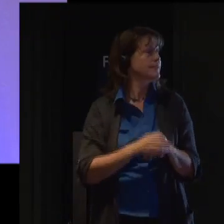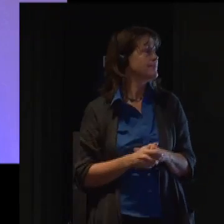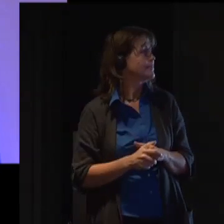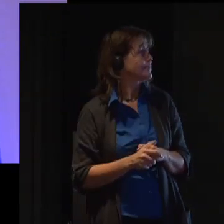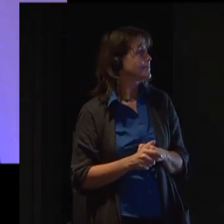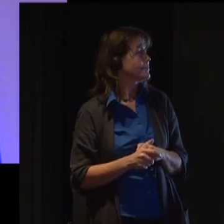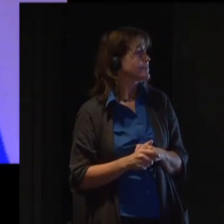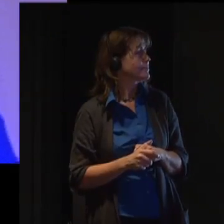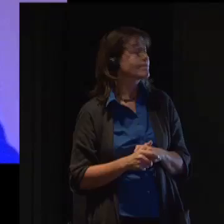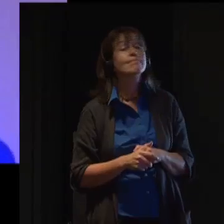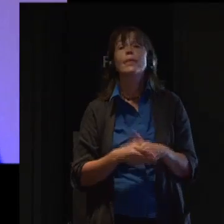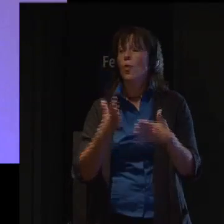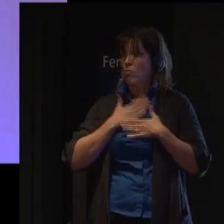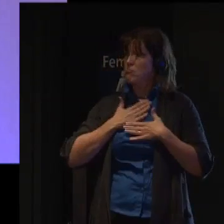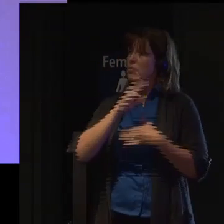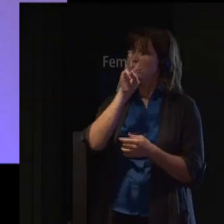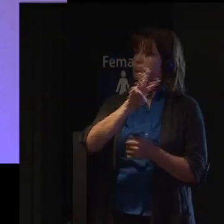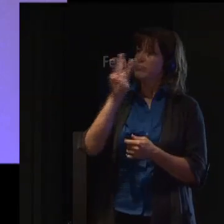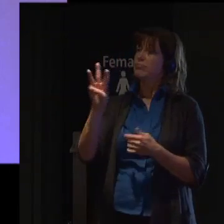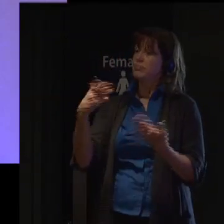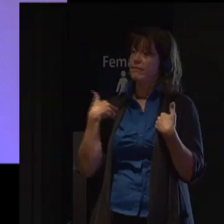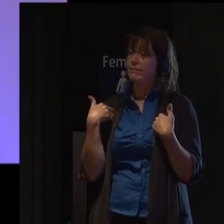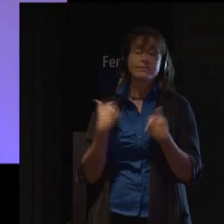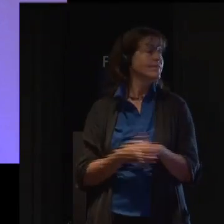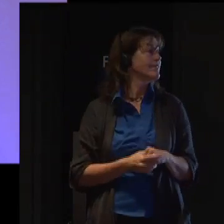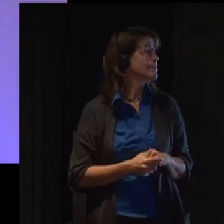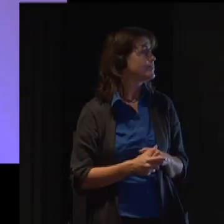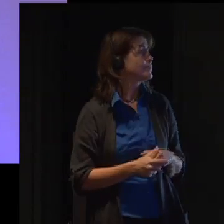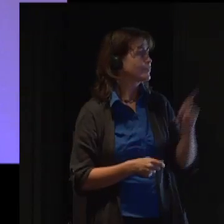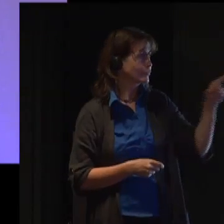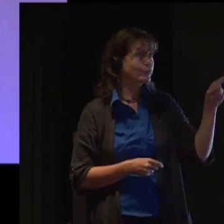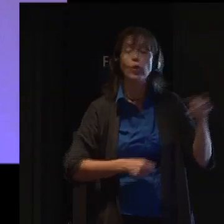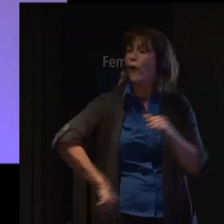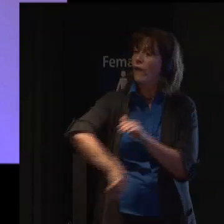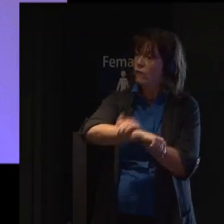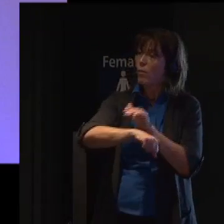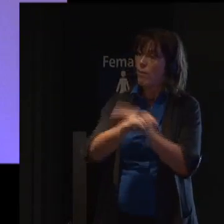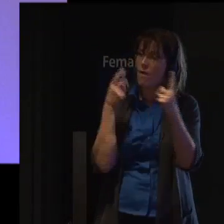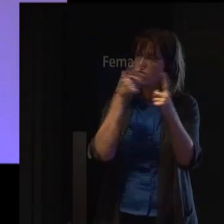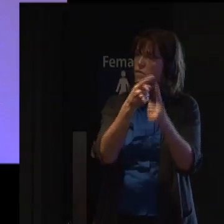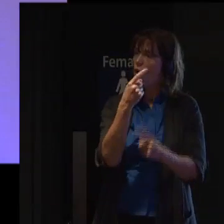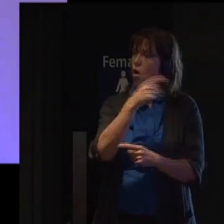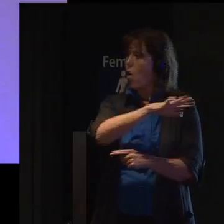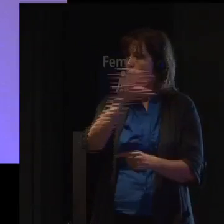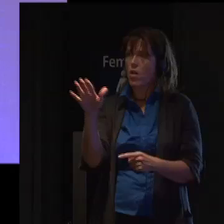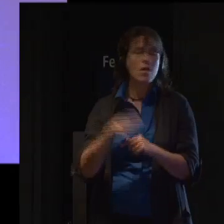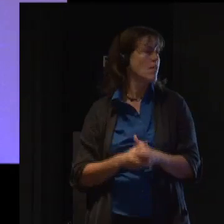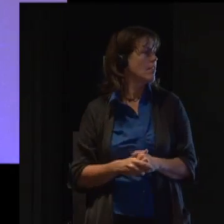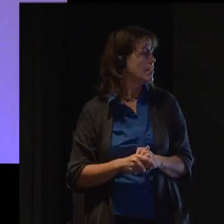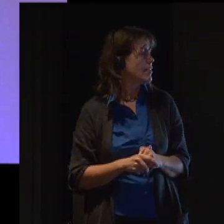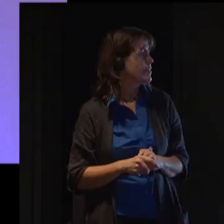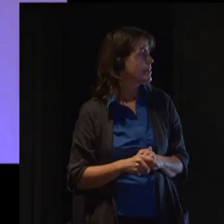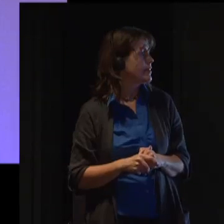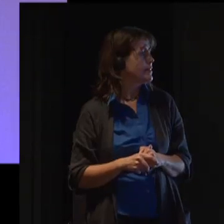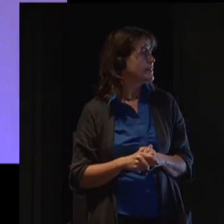own website. It's called Football for All. It started in the 2008